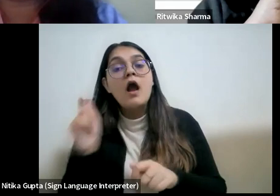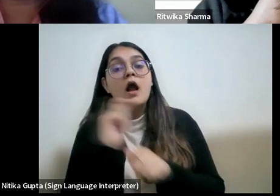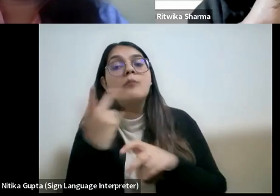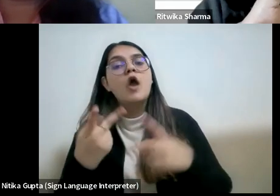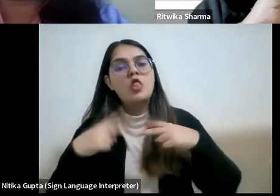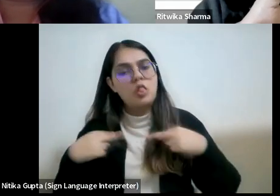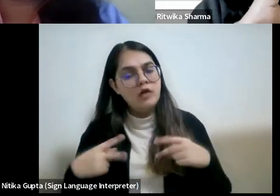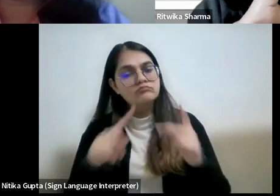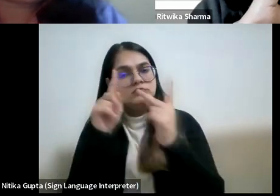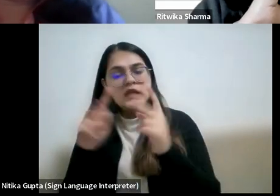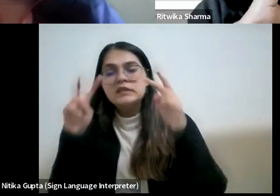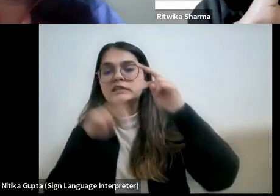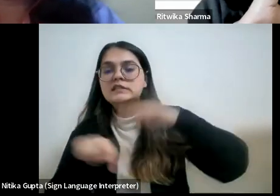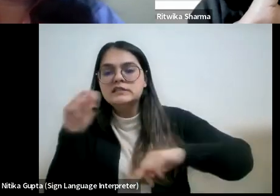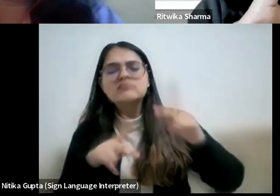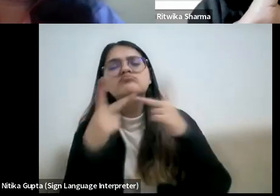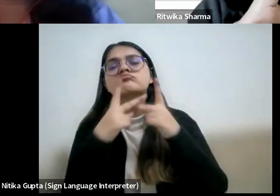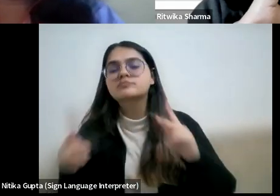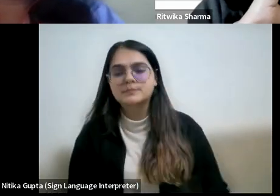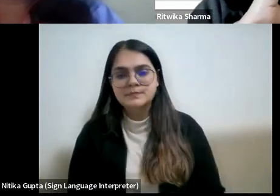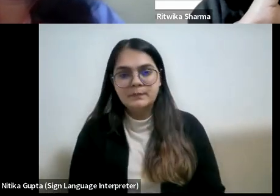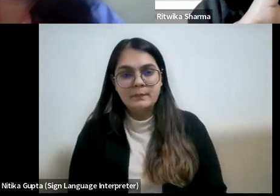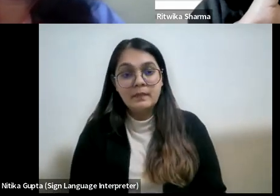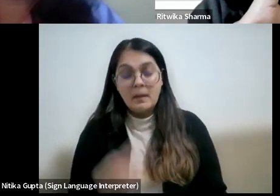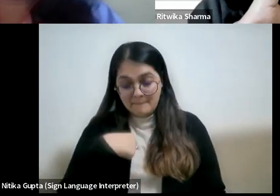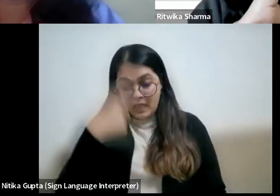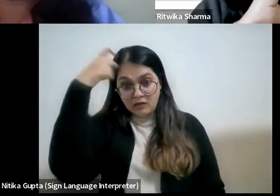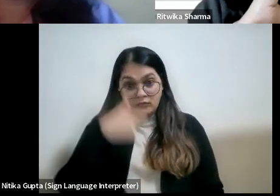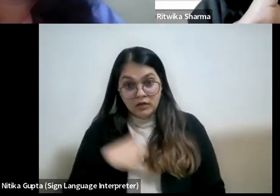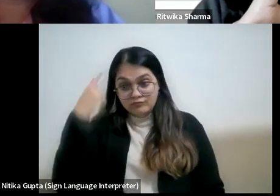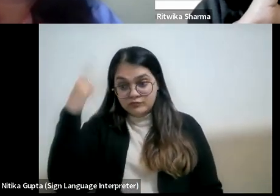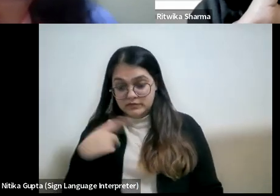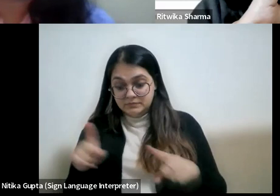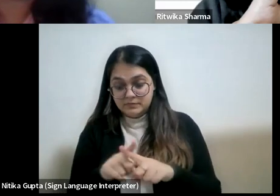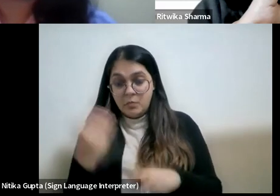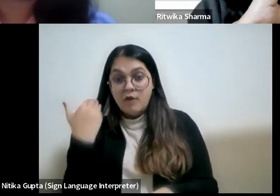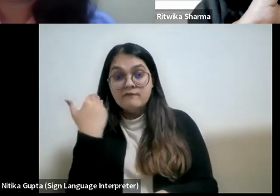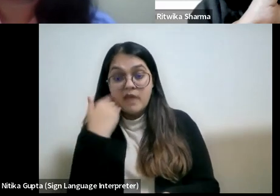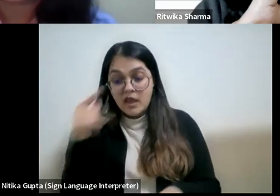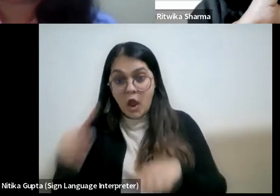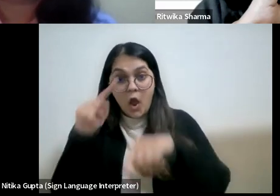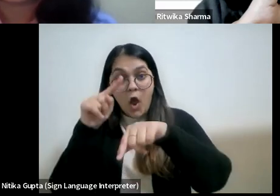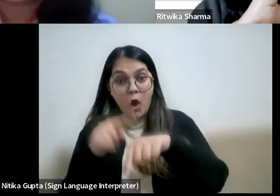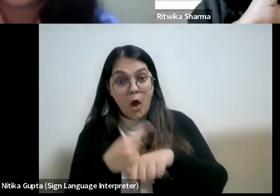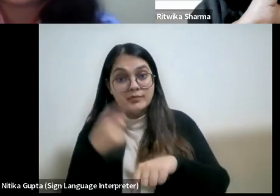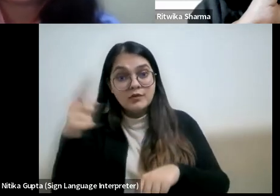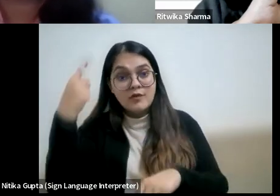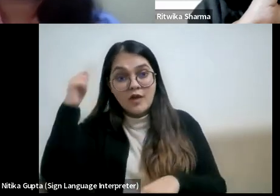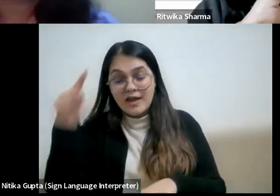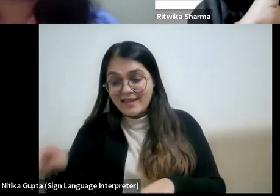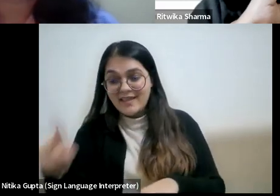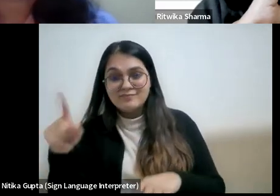lawyer, and so on. So for me, when this opportunity of Samvidhaan Fellowship